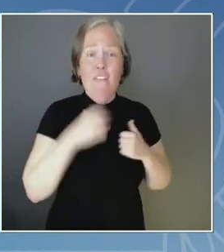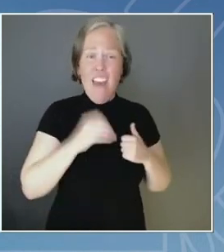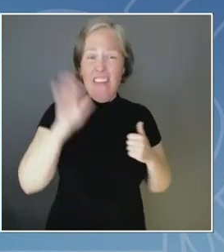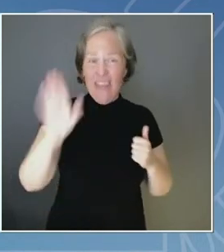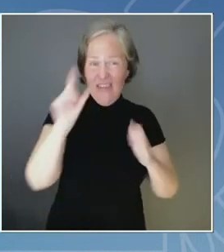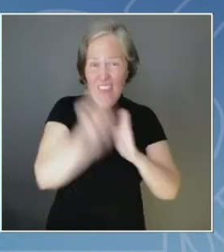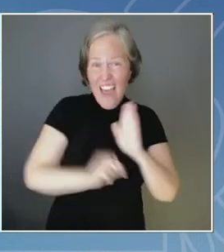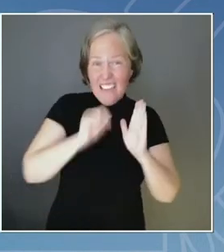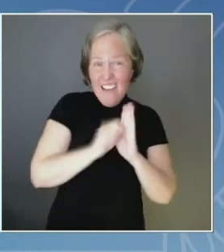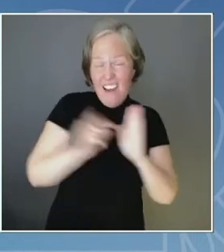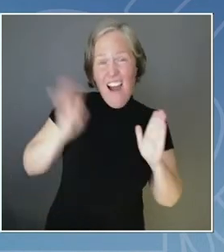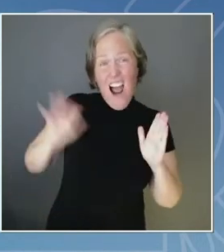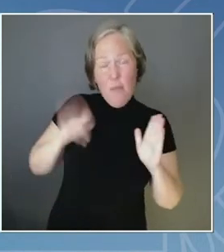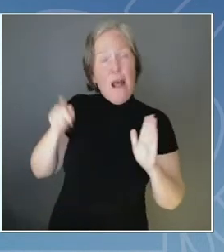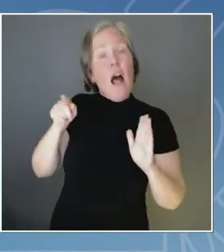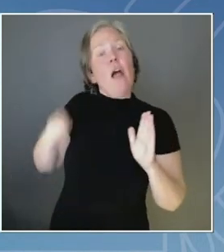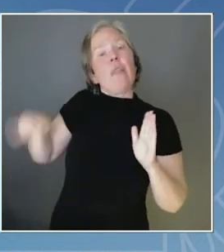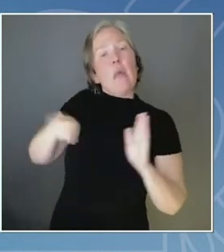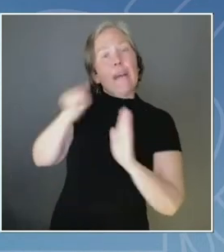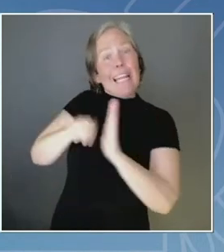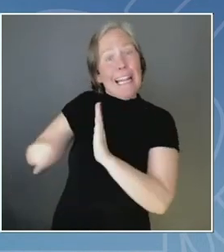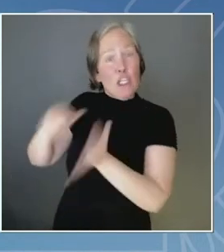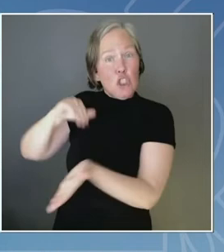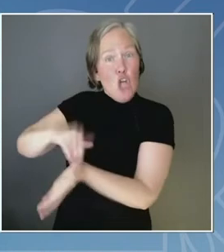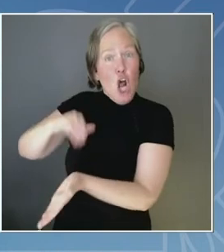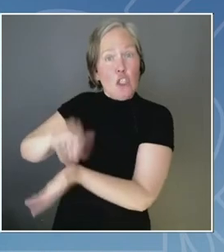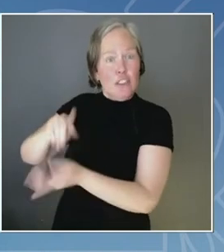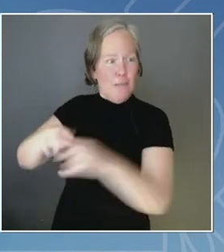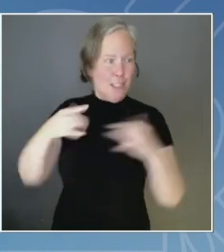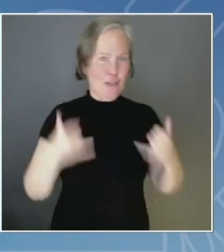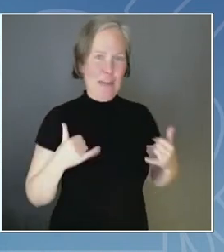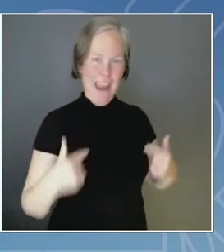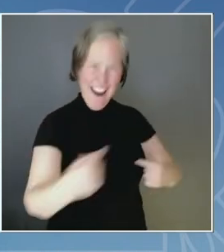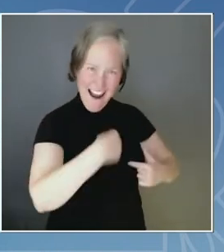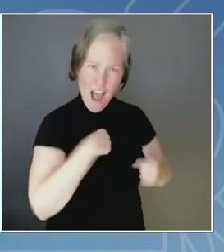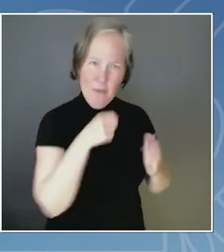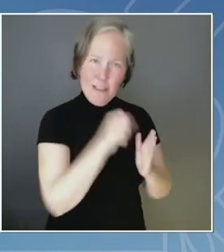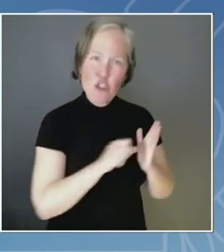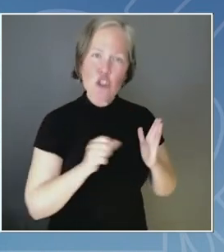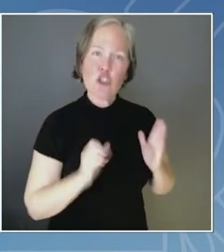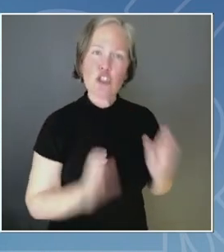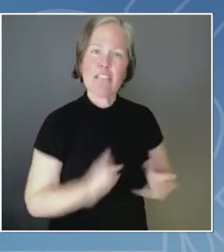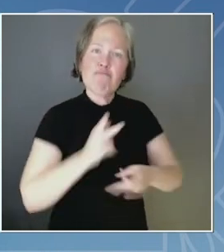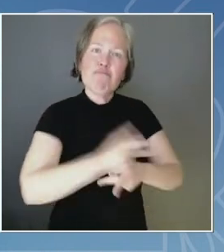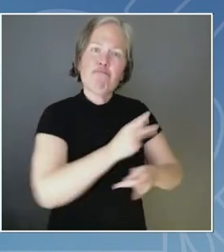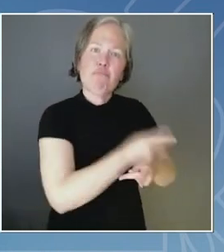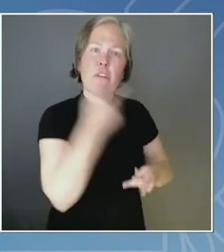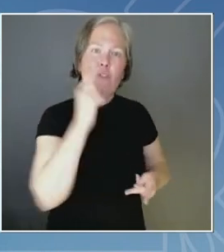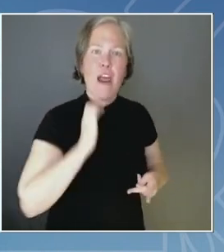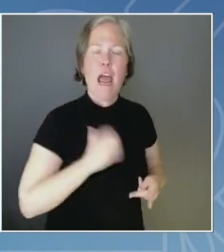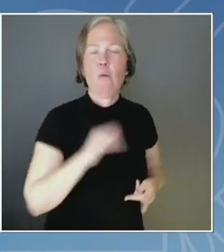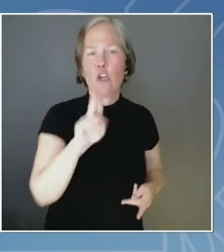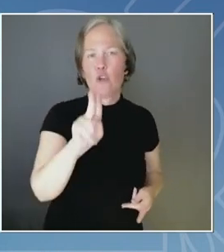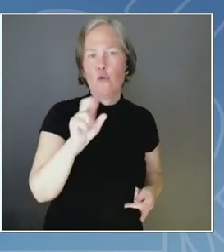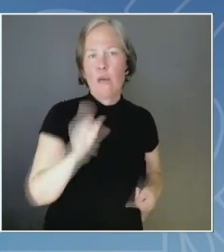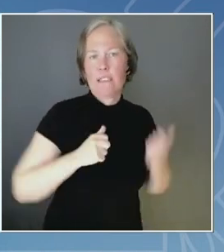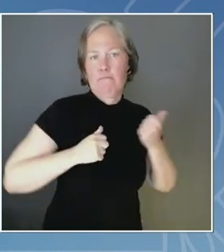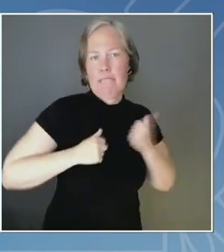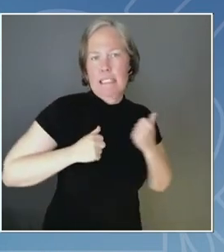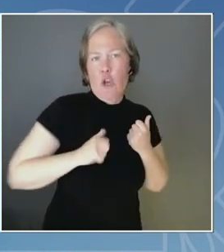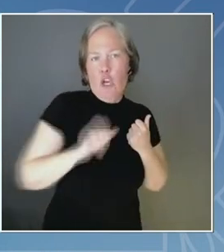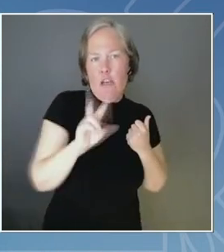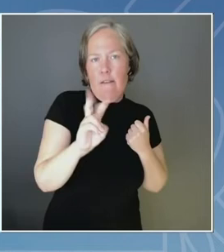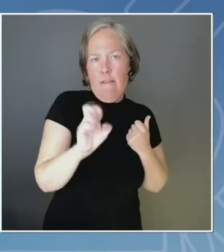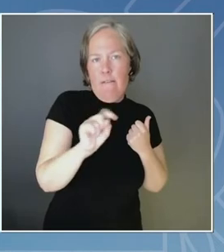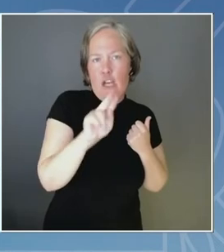for execution, today I have the freedom to work as a surgeon caring for our U.S. veterans. My mom